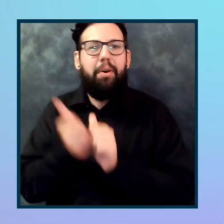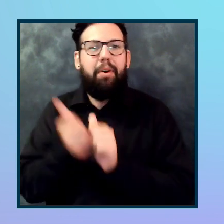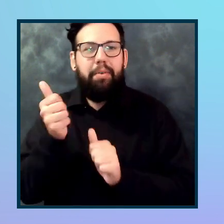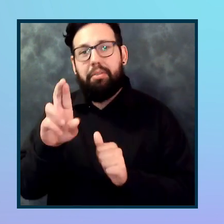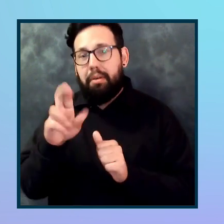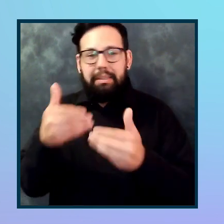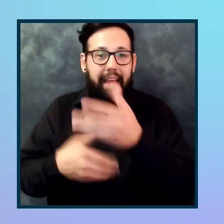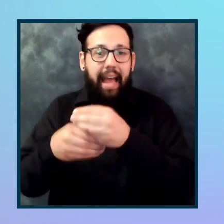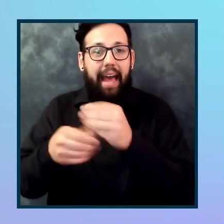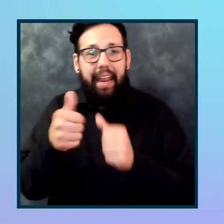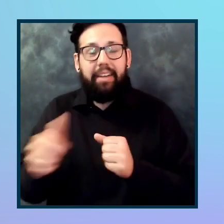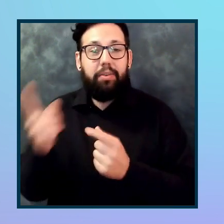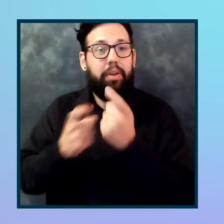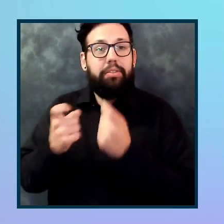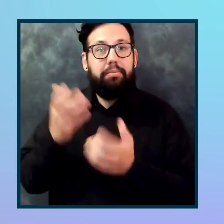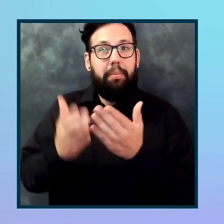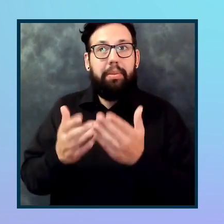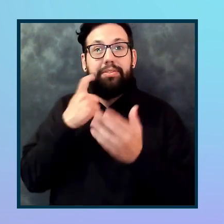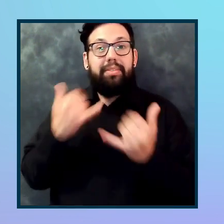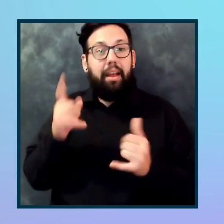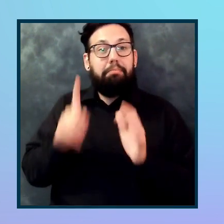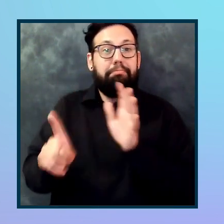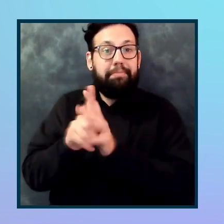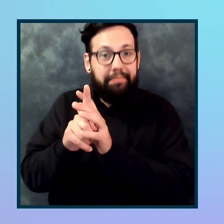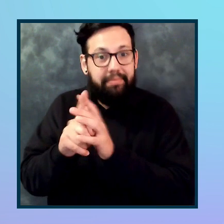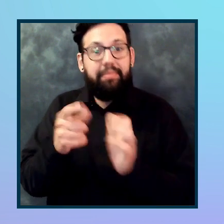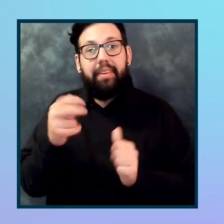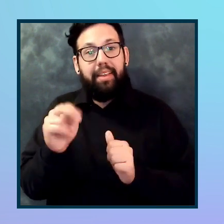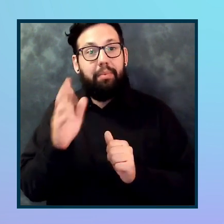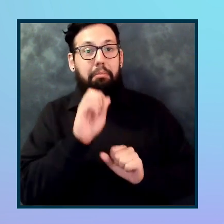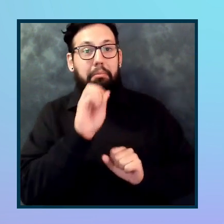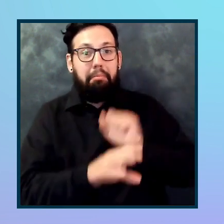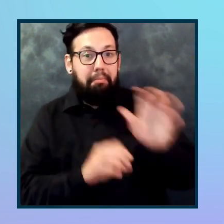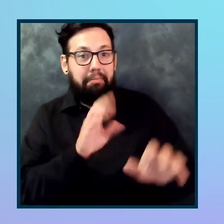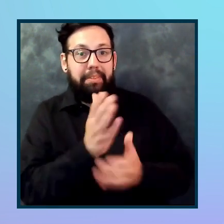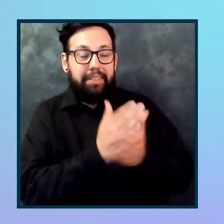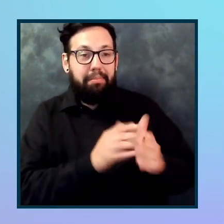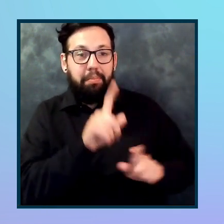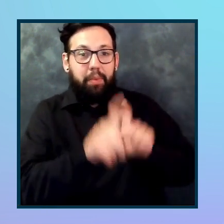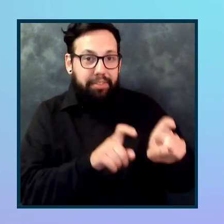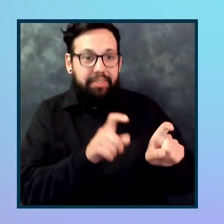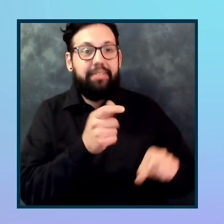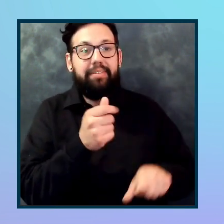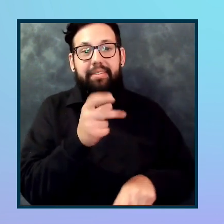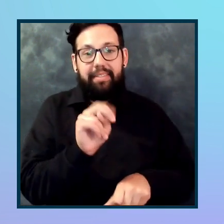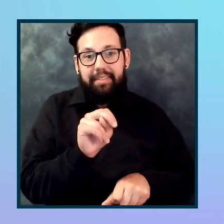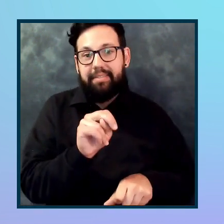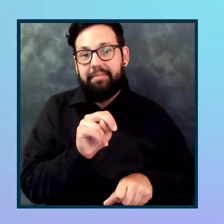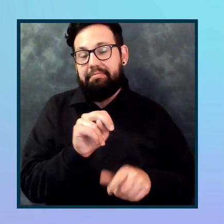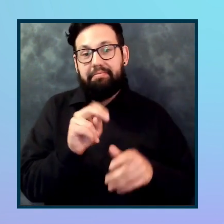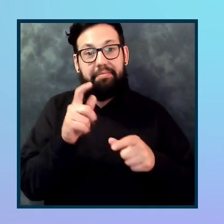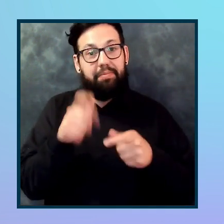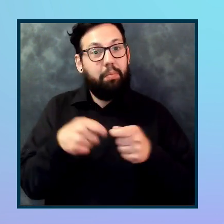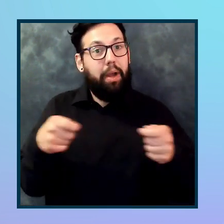any questions you might have thought of. And then we'll throw some at you and kind of wrap up